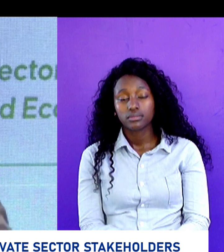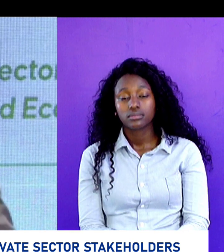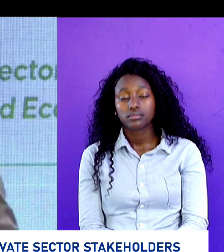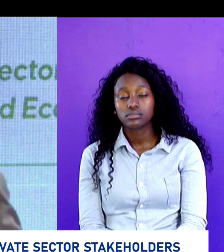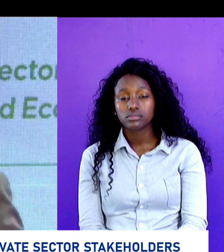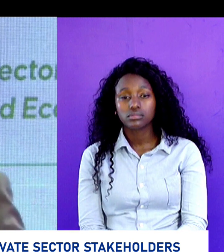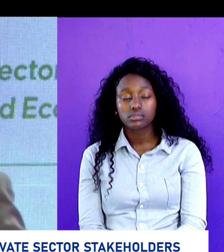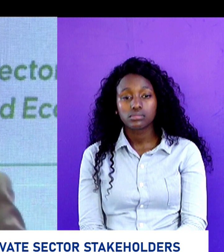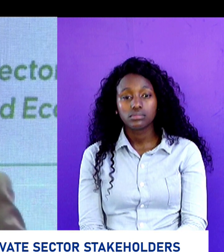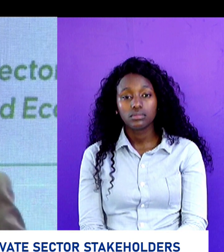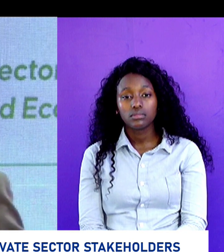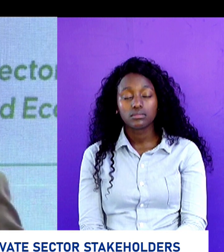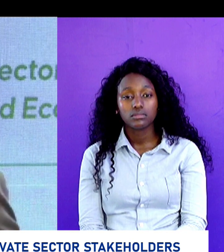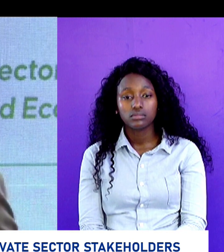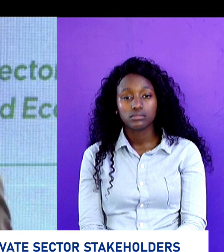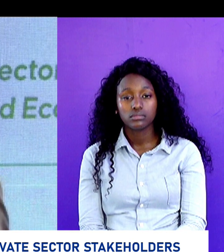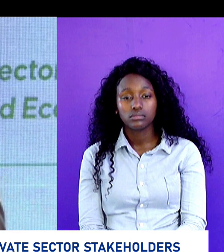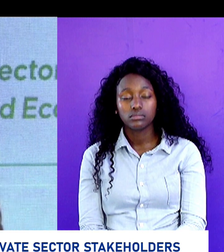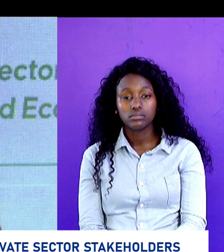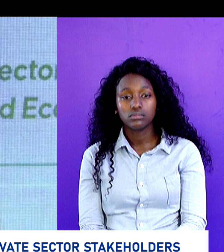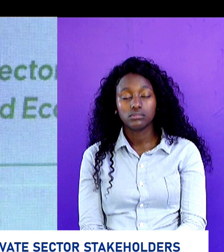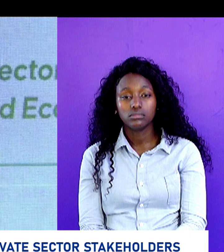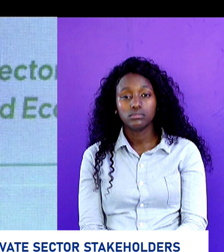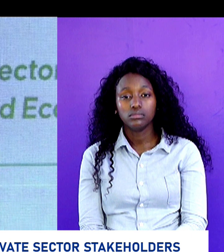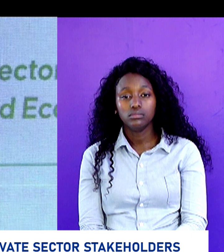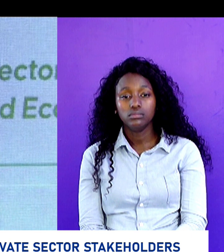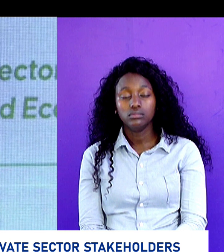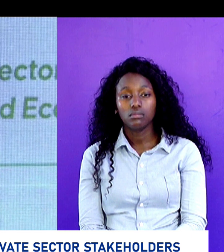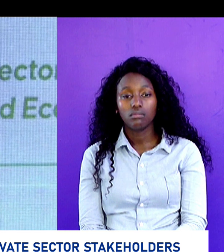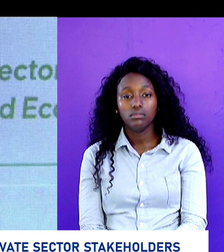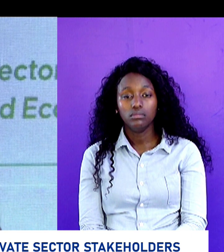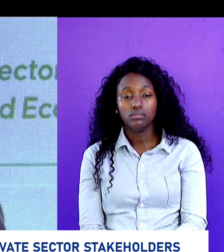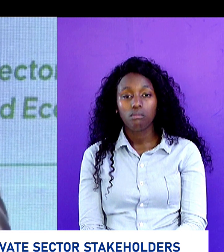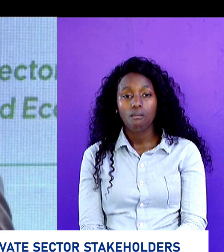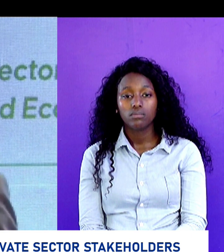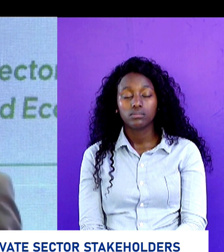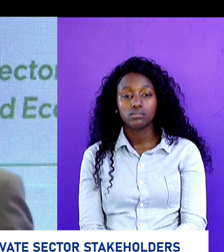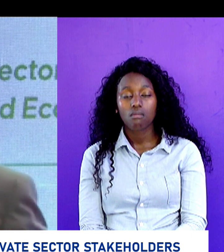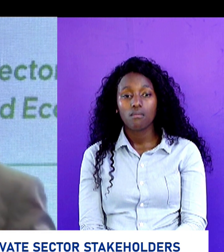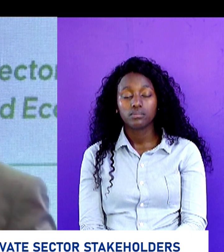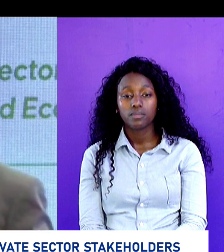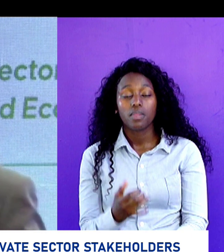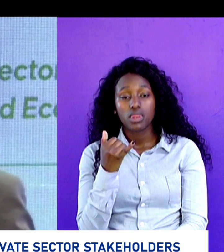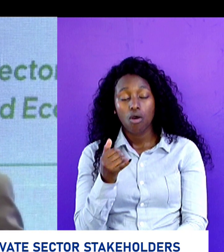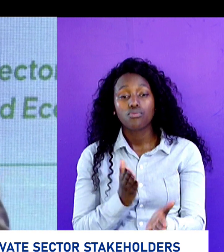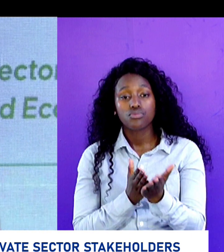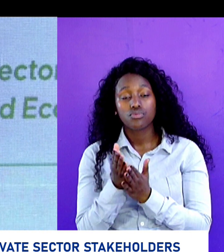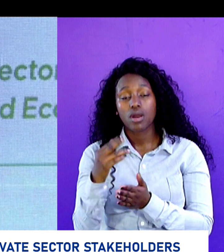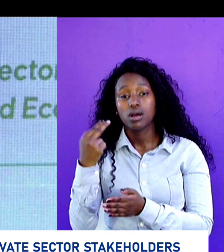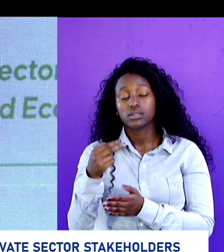Now they have a mechanism under Hustler Fund that has